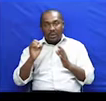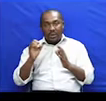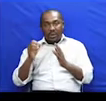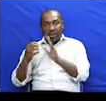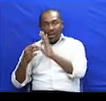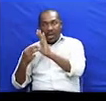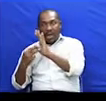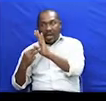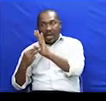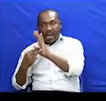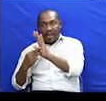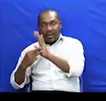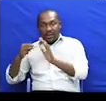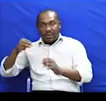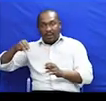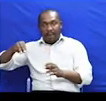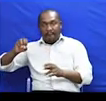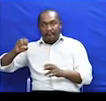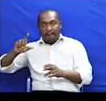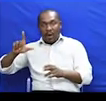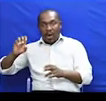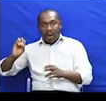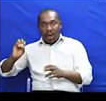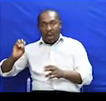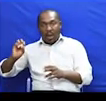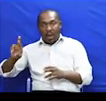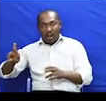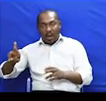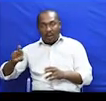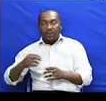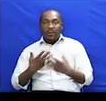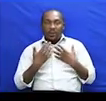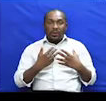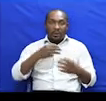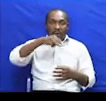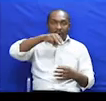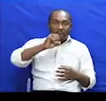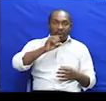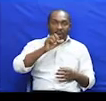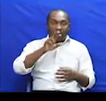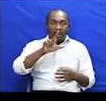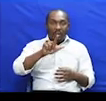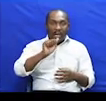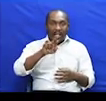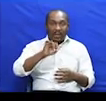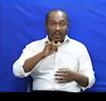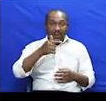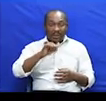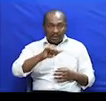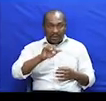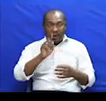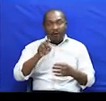0.080 molar. So molarity of base, therefore molarity of